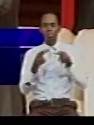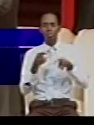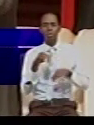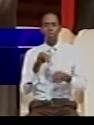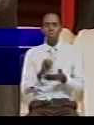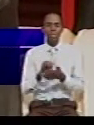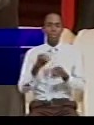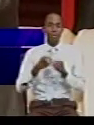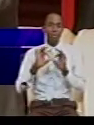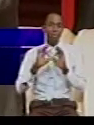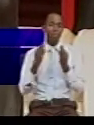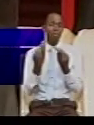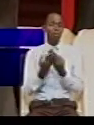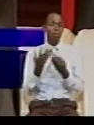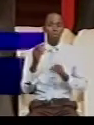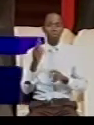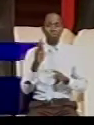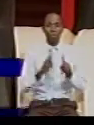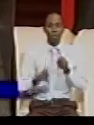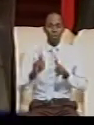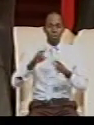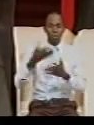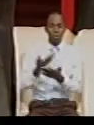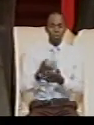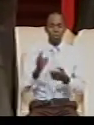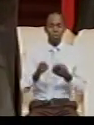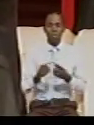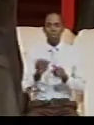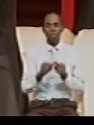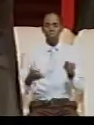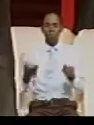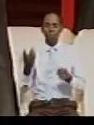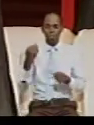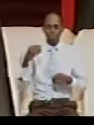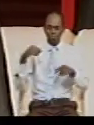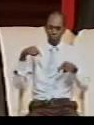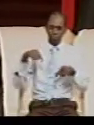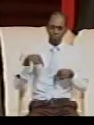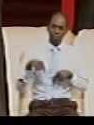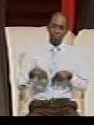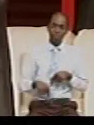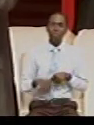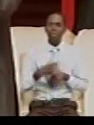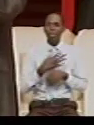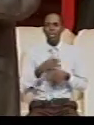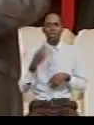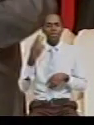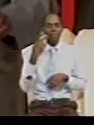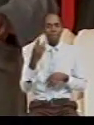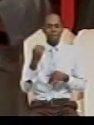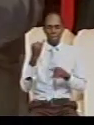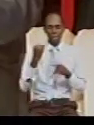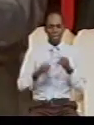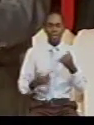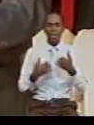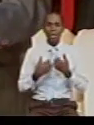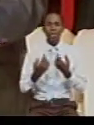the people he got to that everything was down, and they thought the end has come.